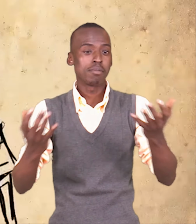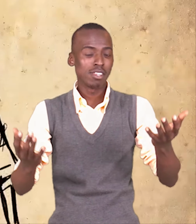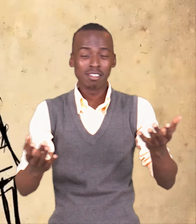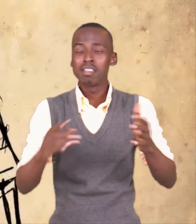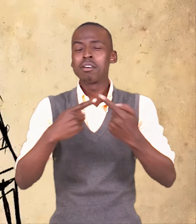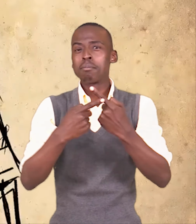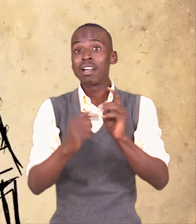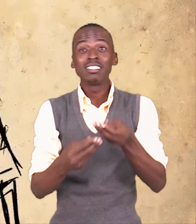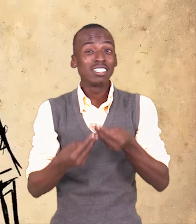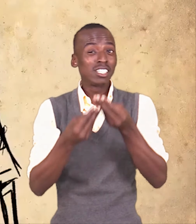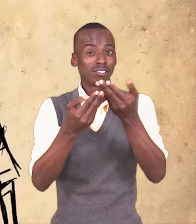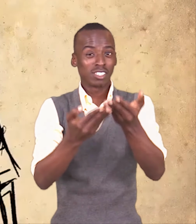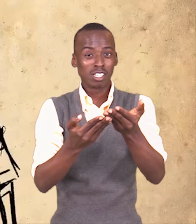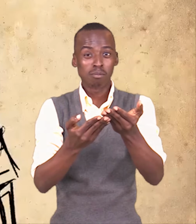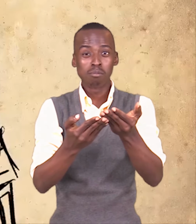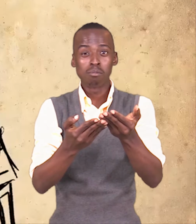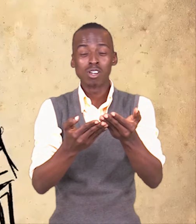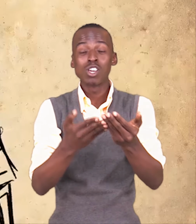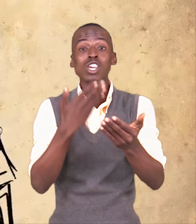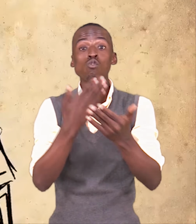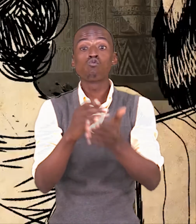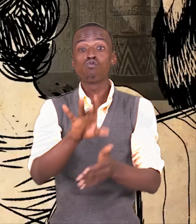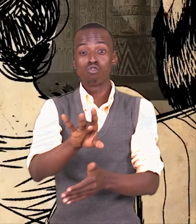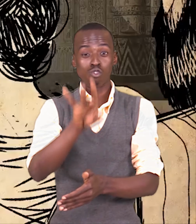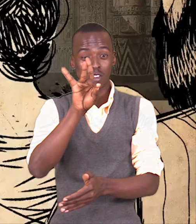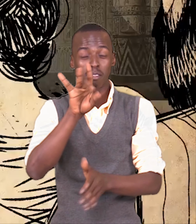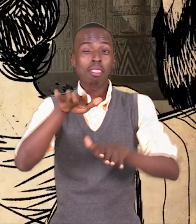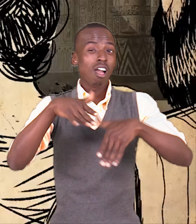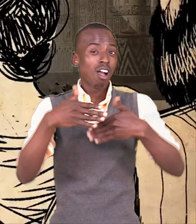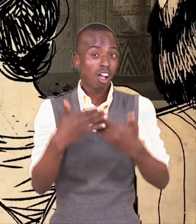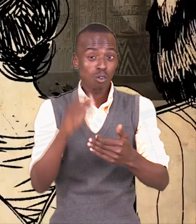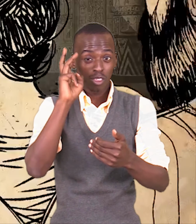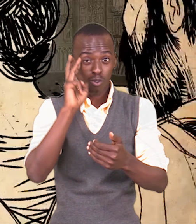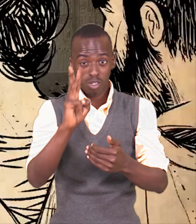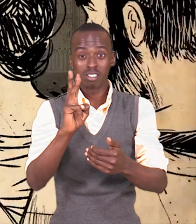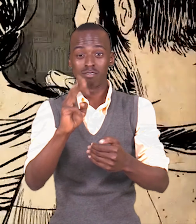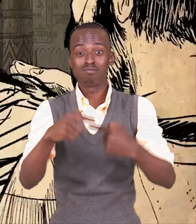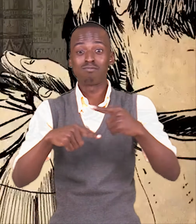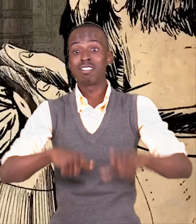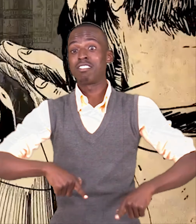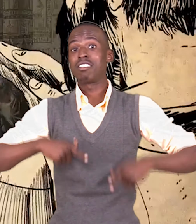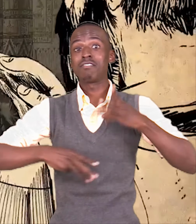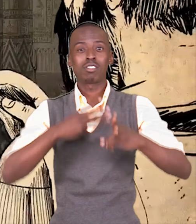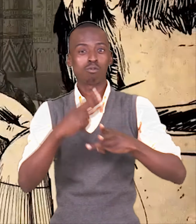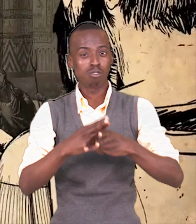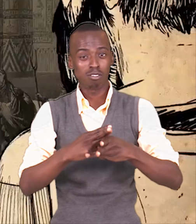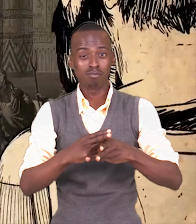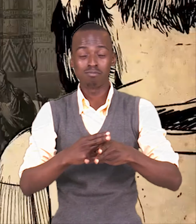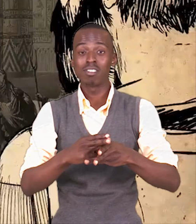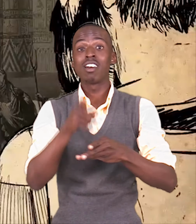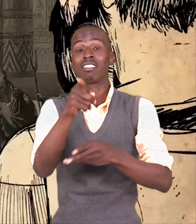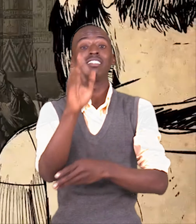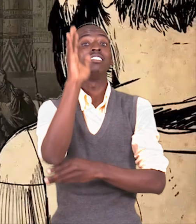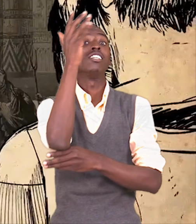and his wife Sarah a family, but two different times. He basically gives Sarah away to other men by denying that she's even